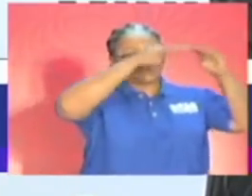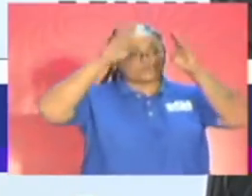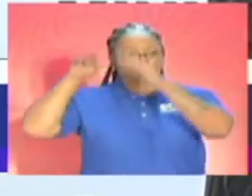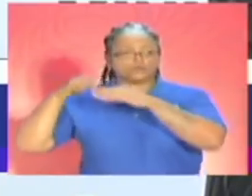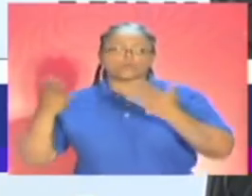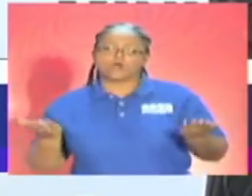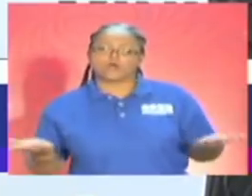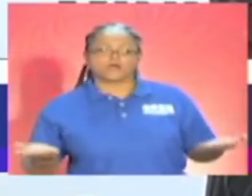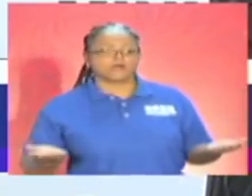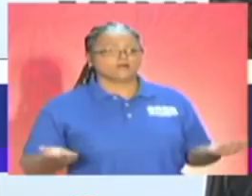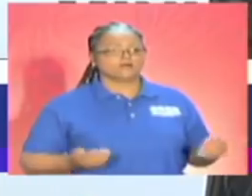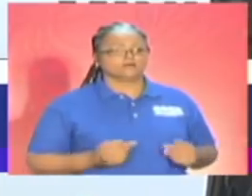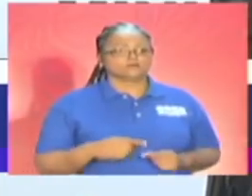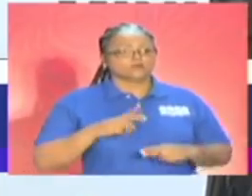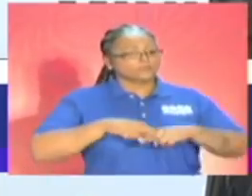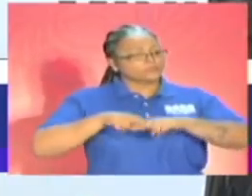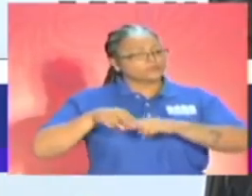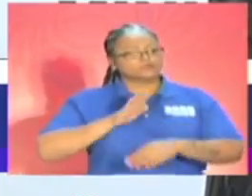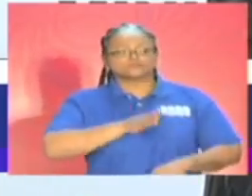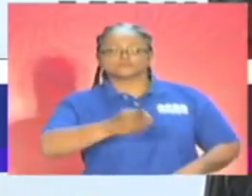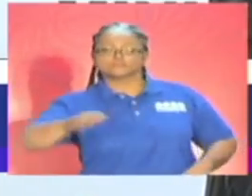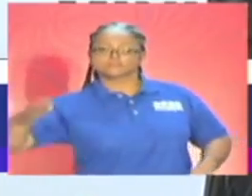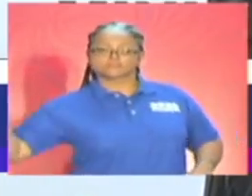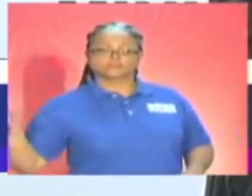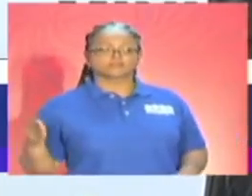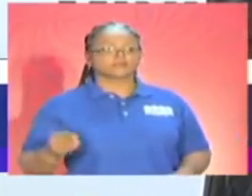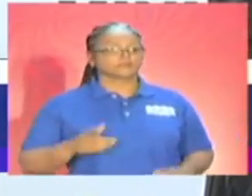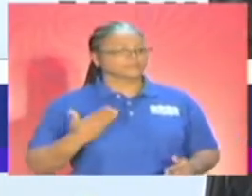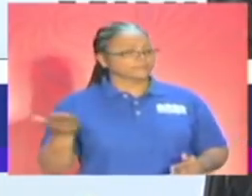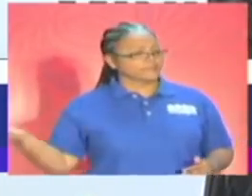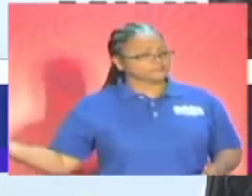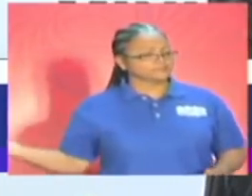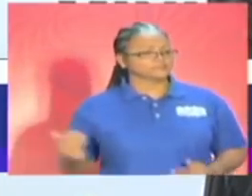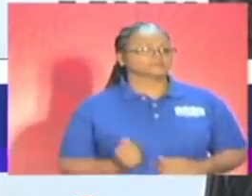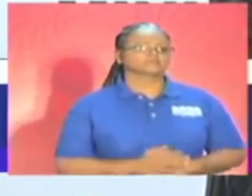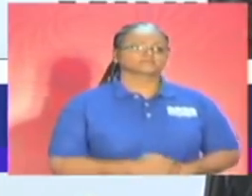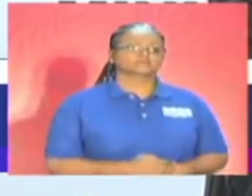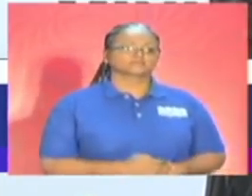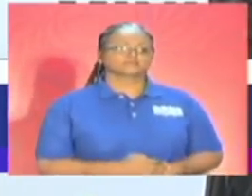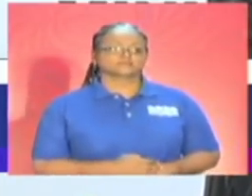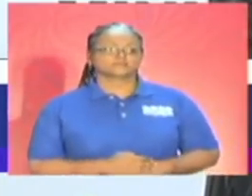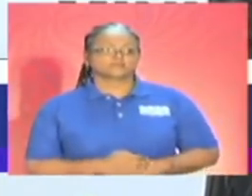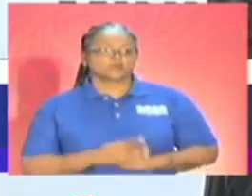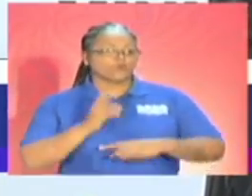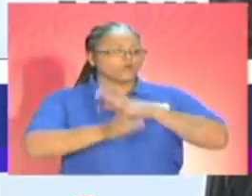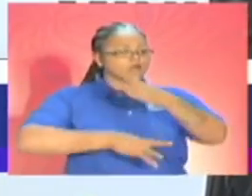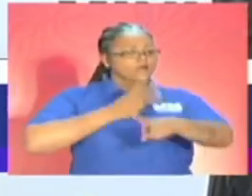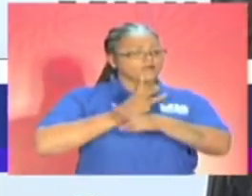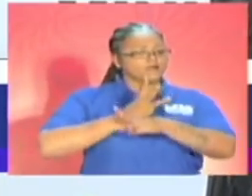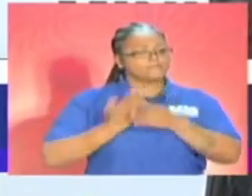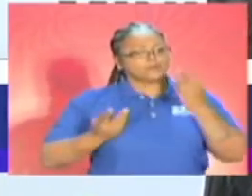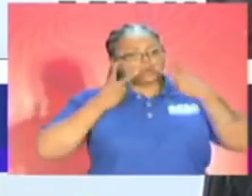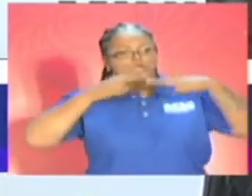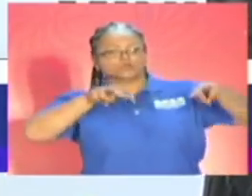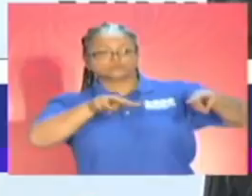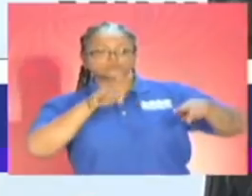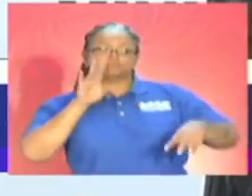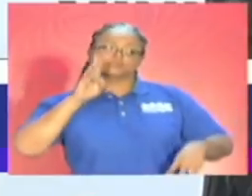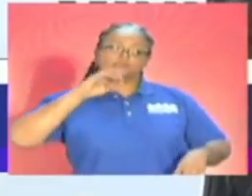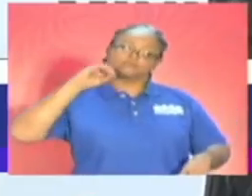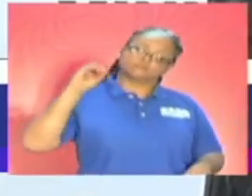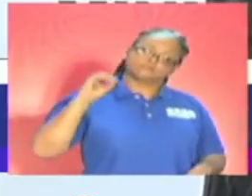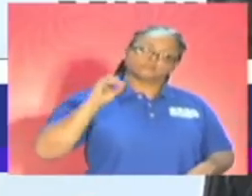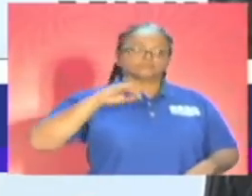factors. Generally speaking, the world has looked towards 70% to see what will happen based on historic patterns for